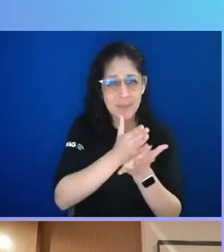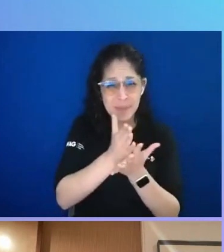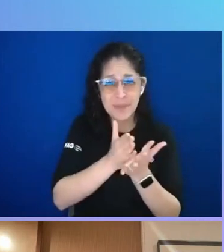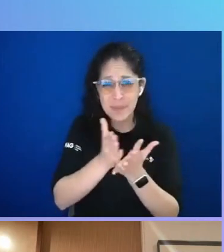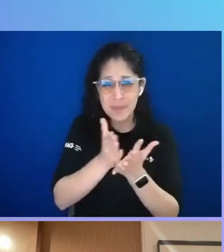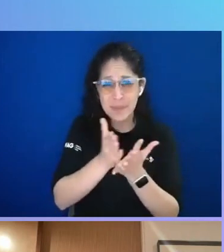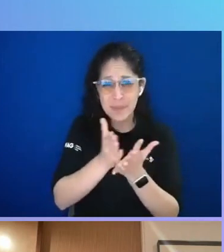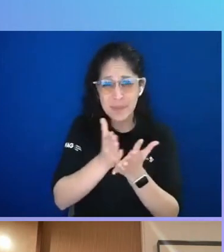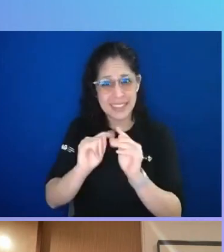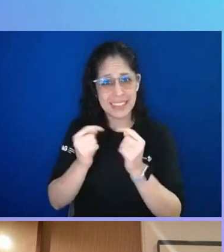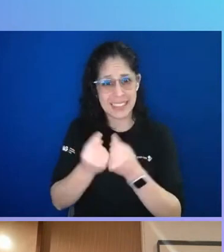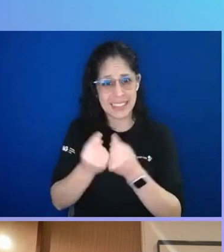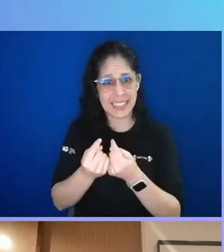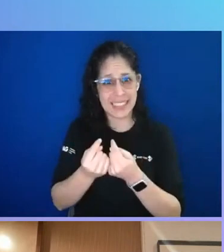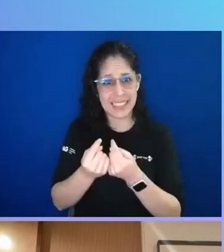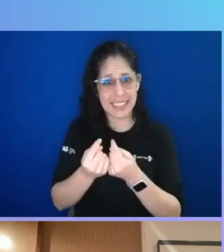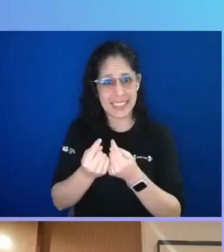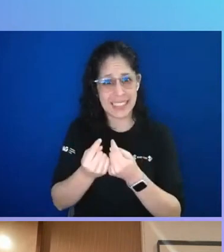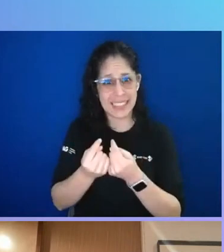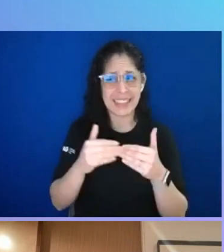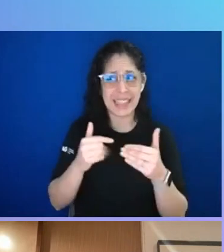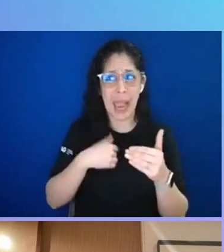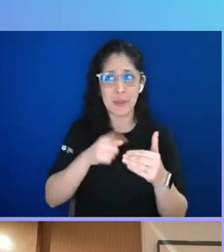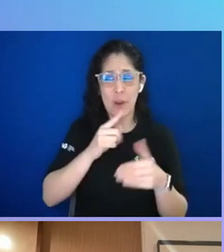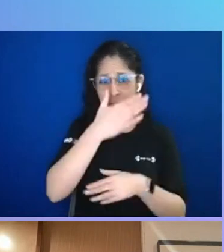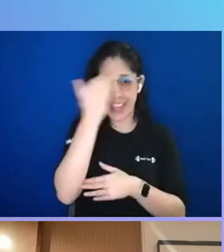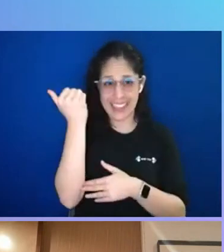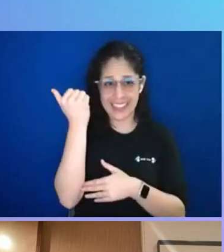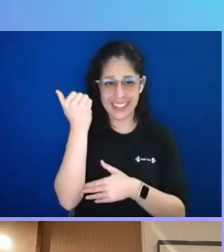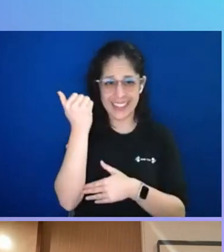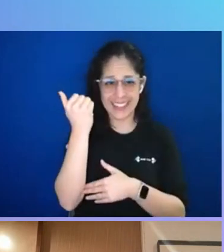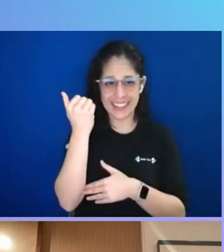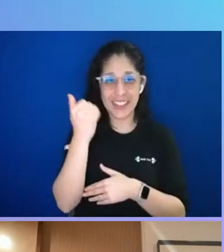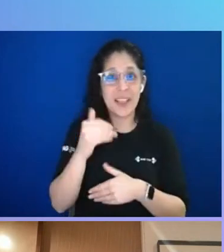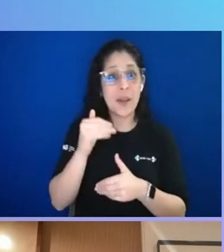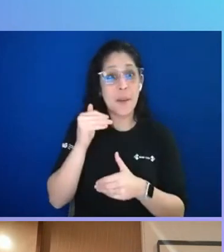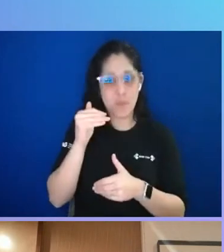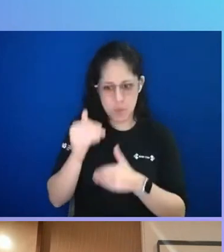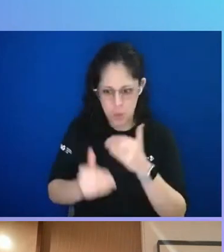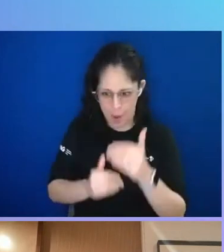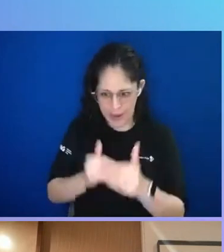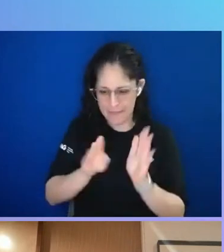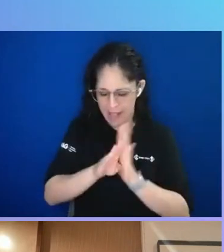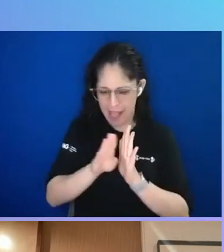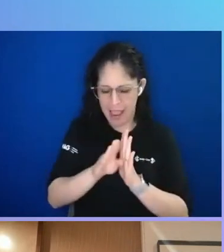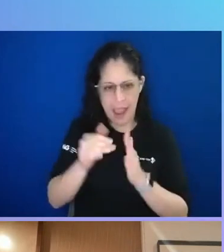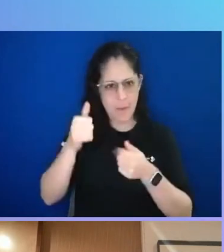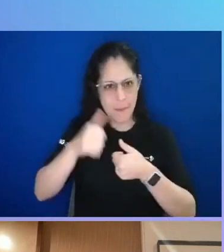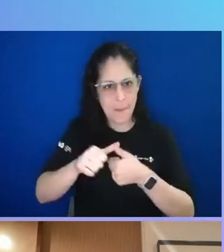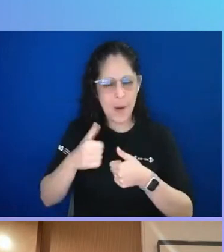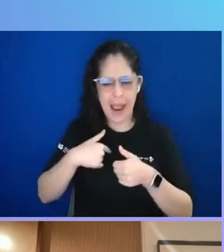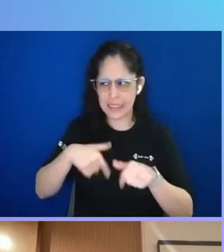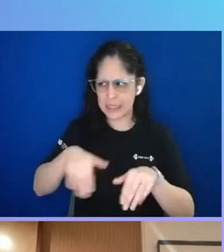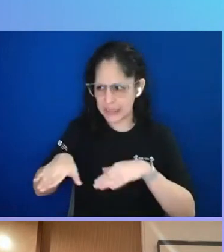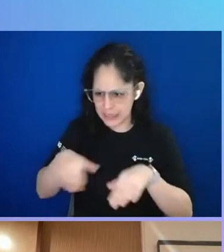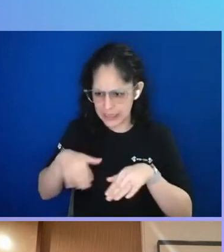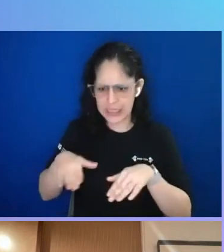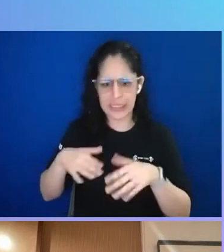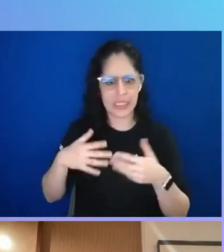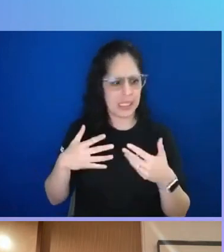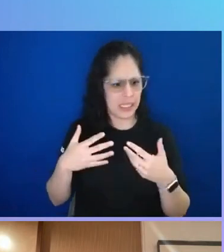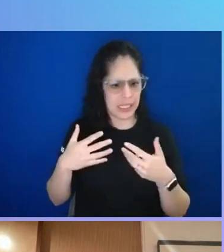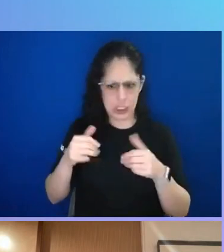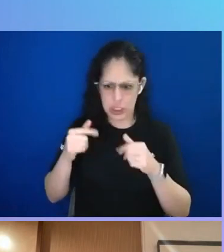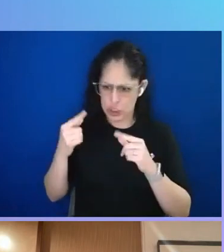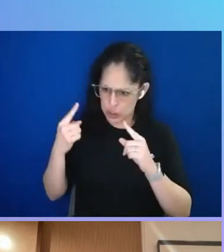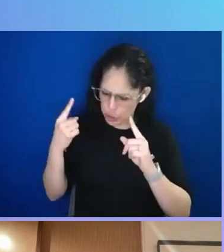Also, during the development, I found myself walking around and chanting, catch, drive, finish, recover, even when I